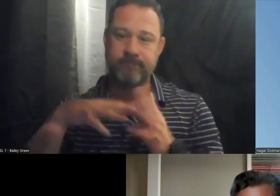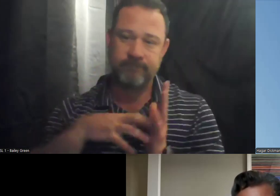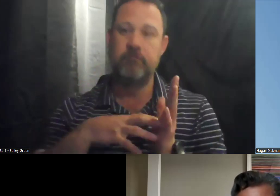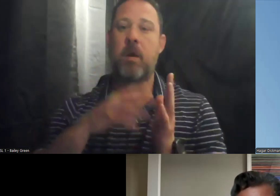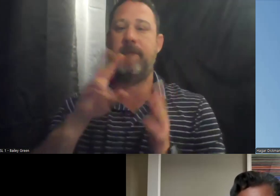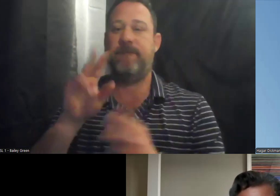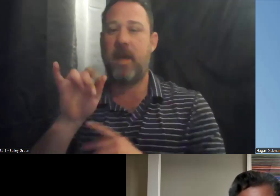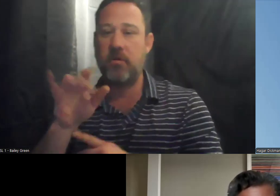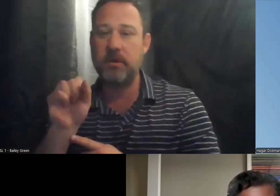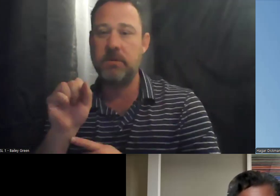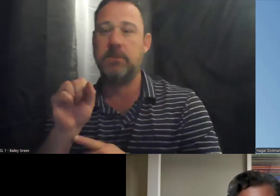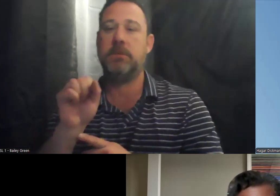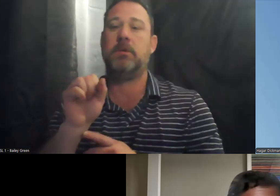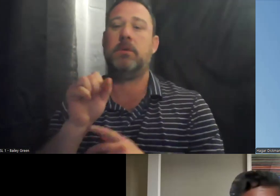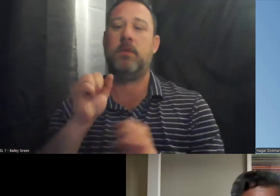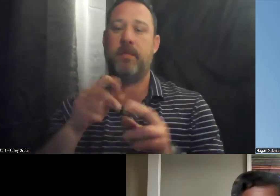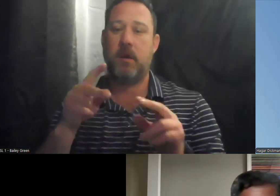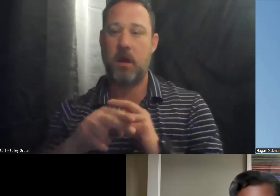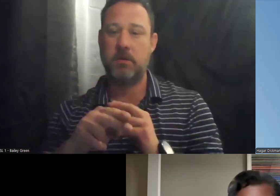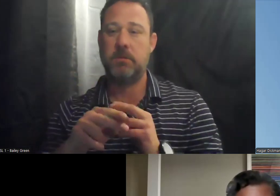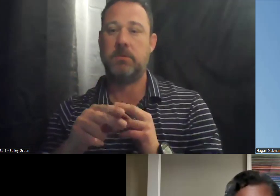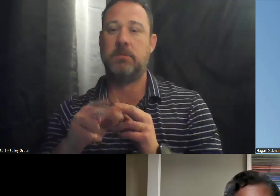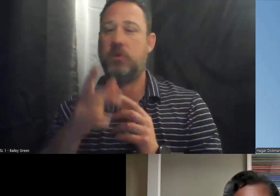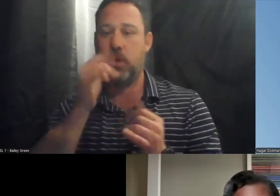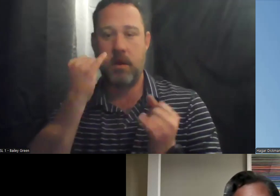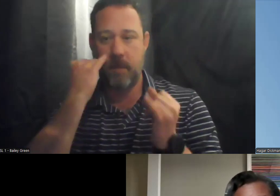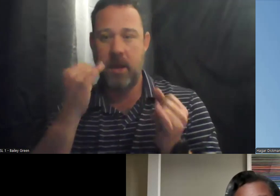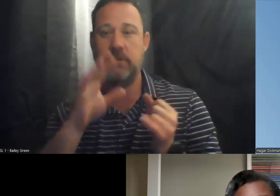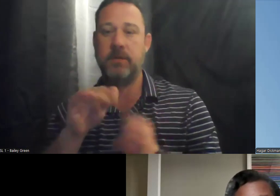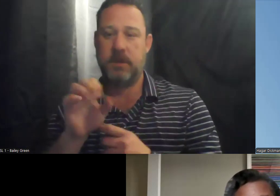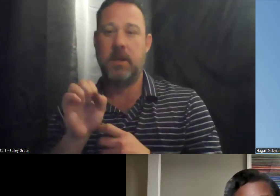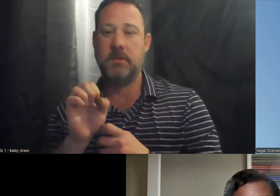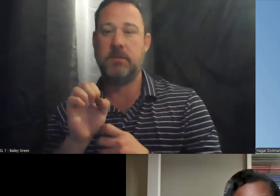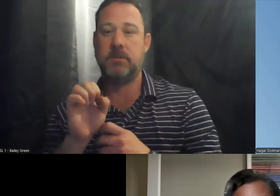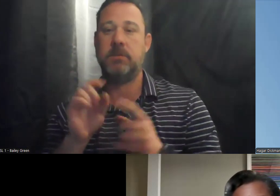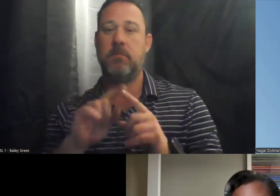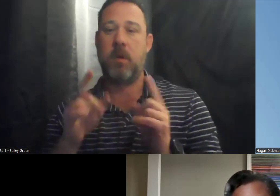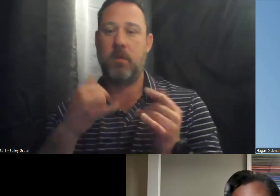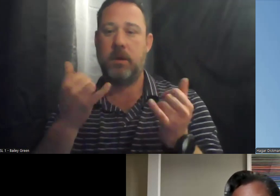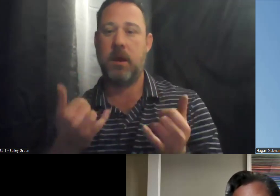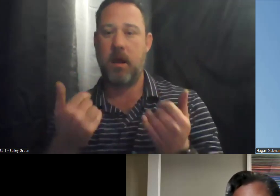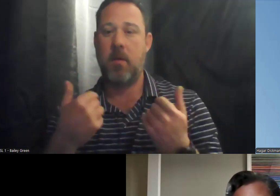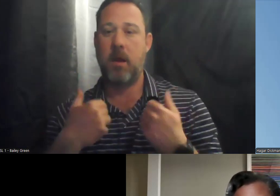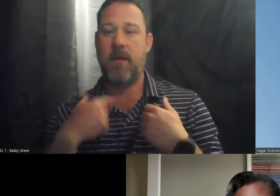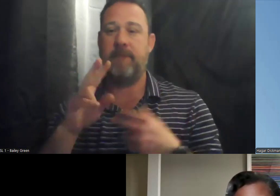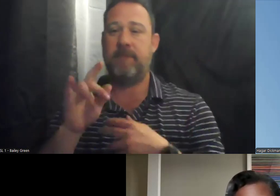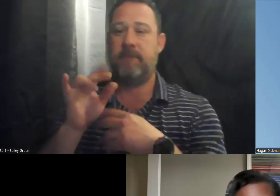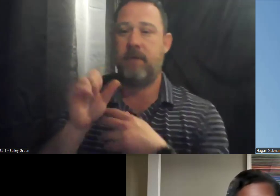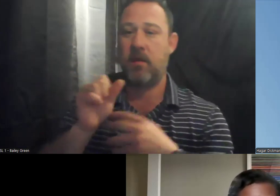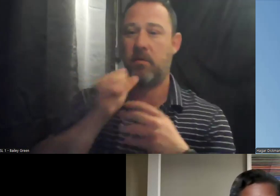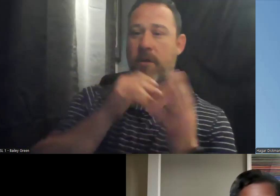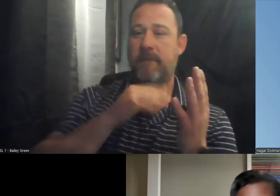veterans are being hit heavily with these cuts. You wouldn't imagine that that's the case, but we now have veterans who are